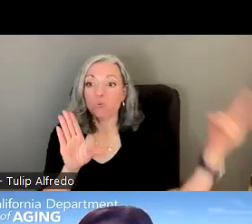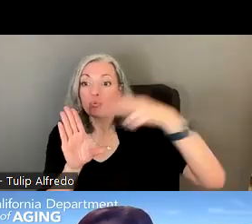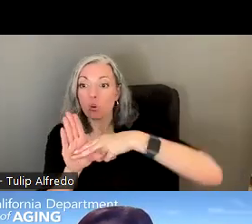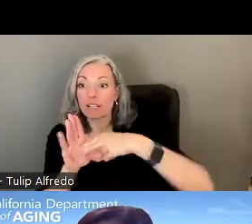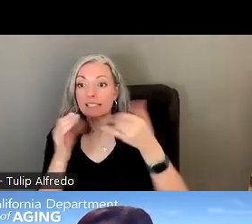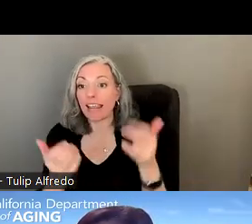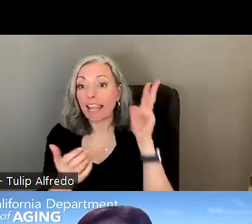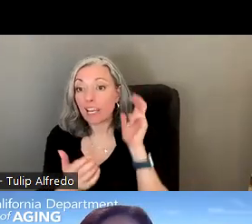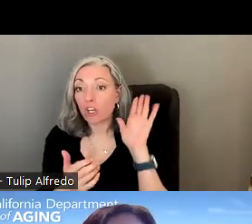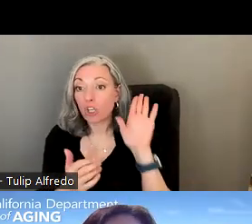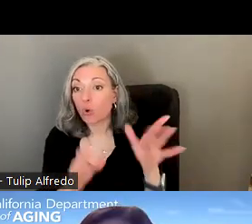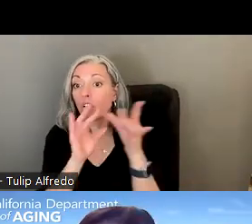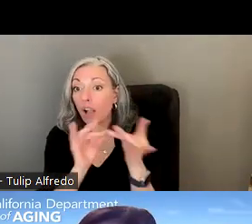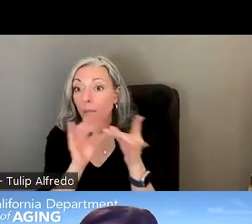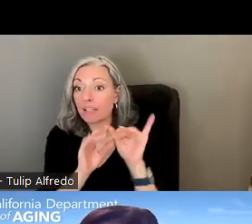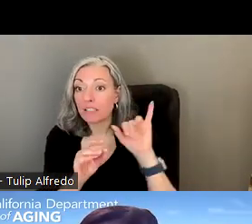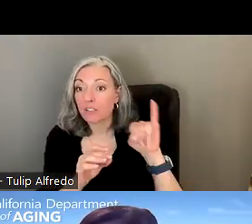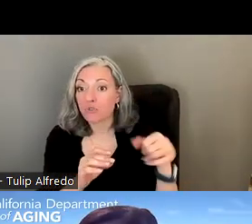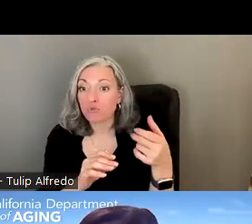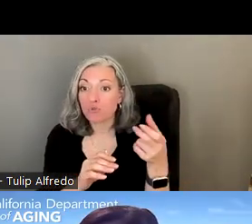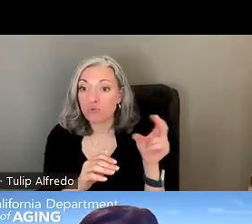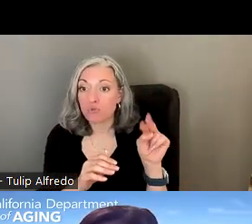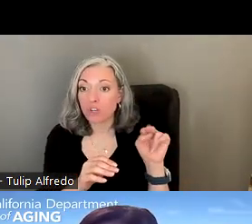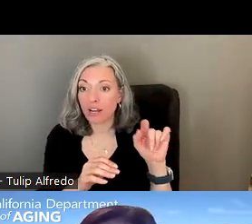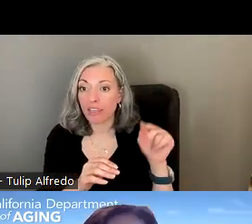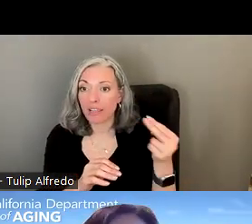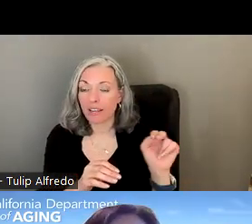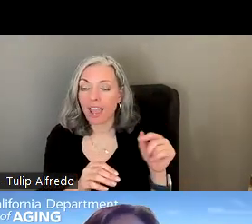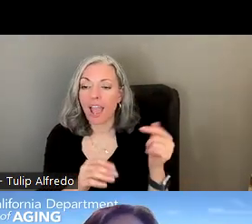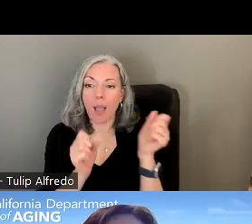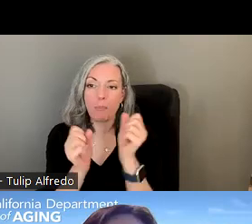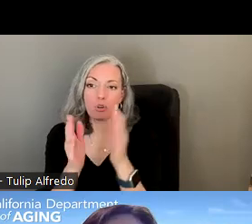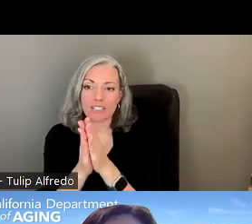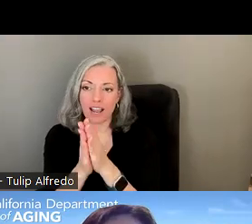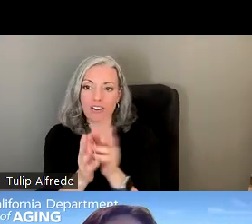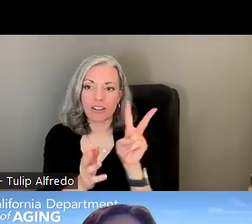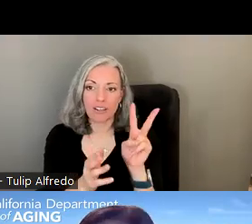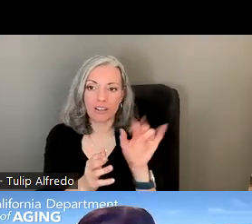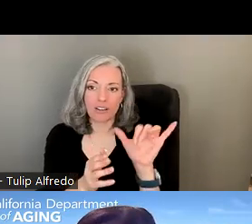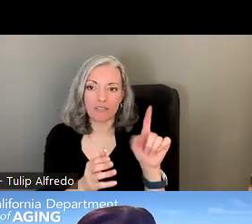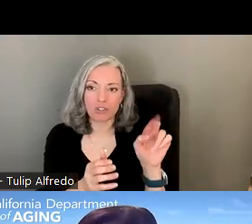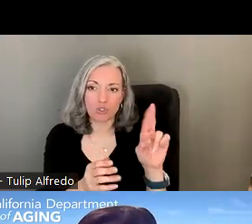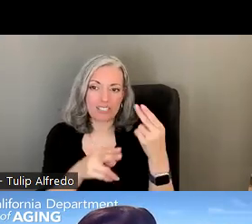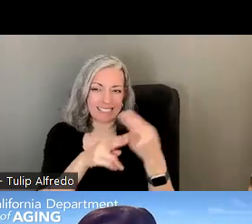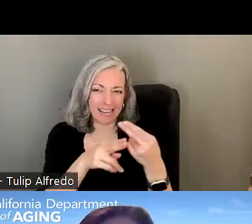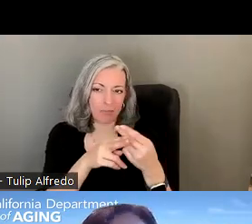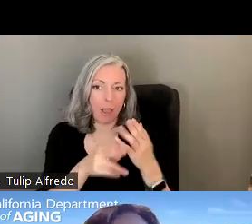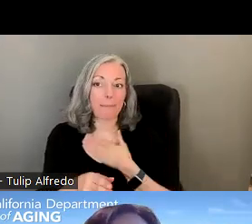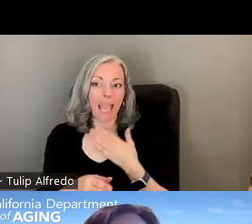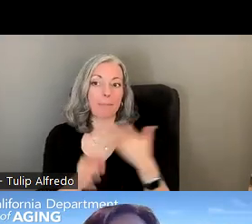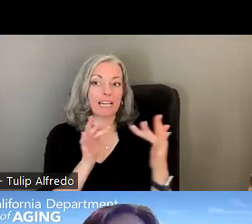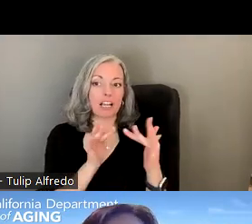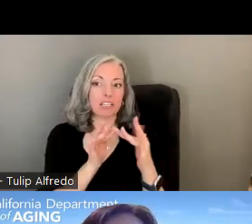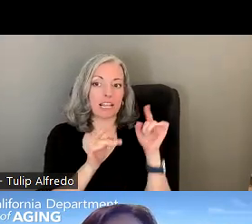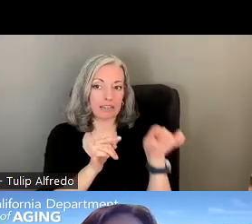your comments. So Jonathan, I wrote down Victor Duran's name, and I'd be happy to reach out and talk